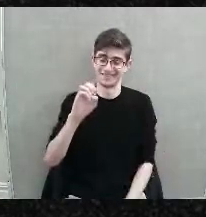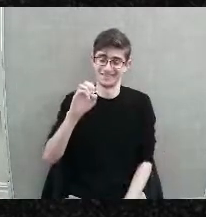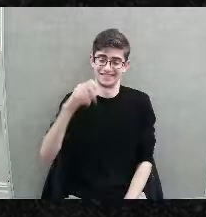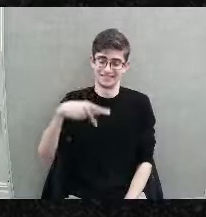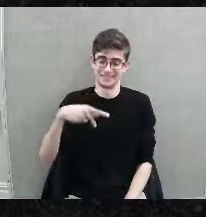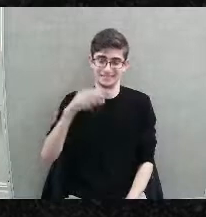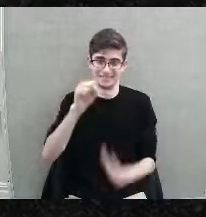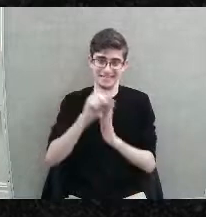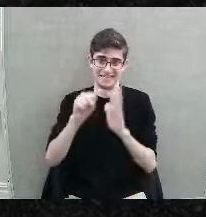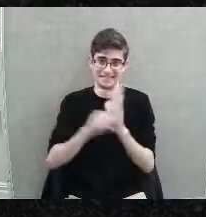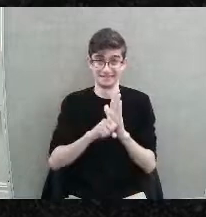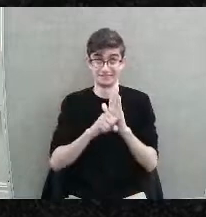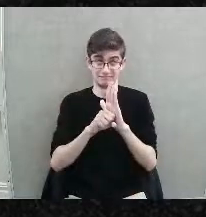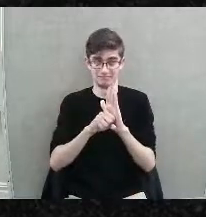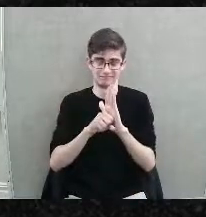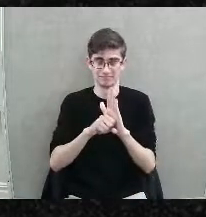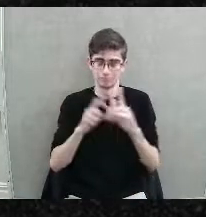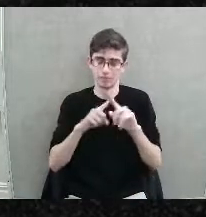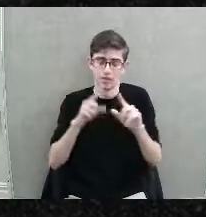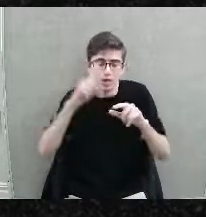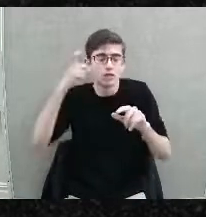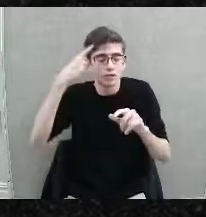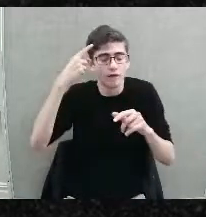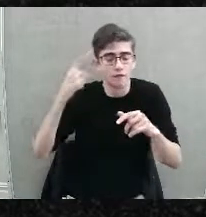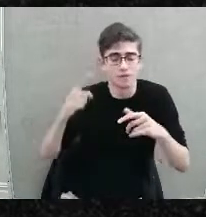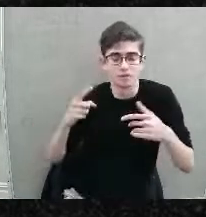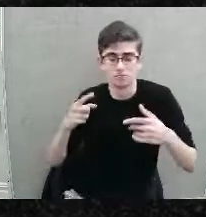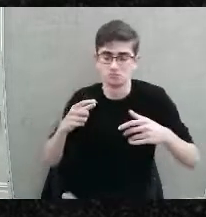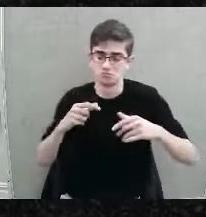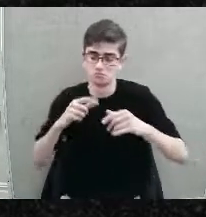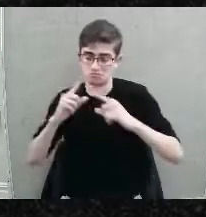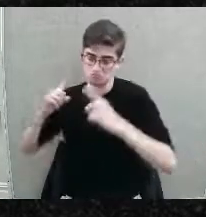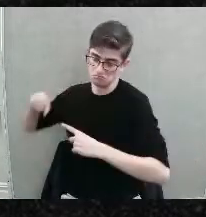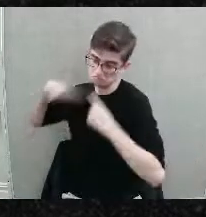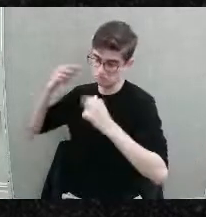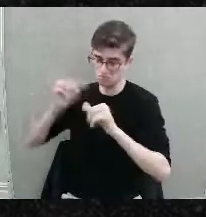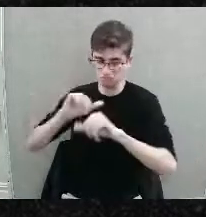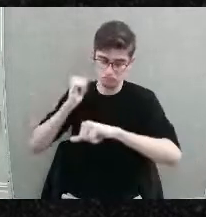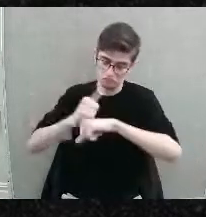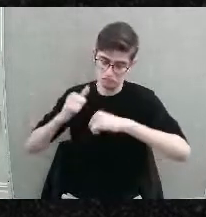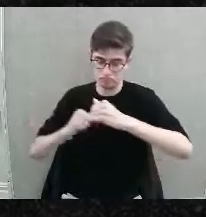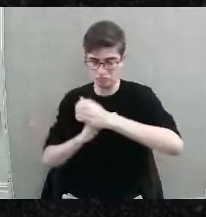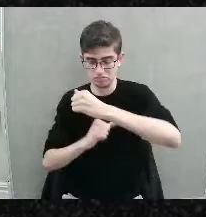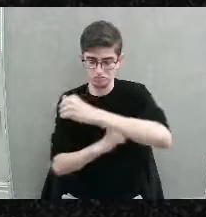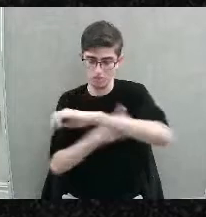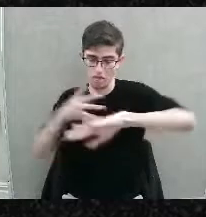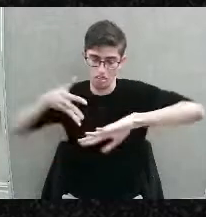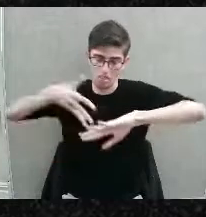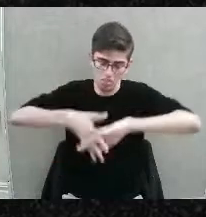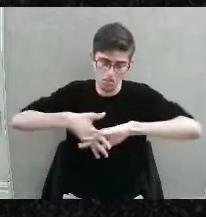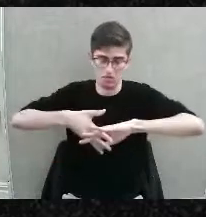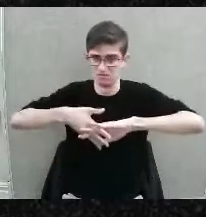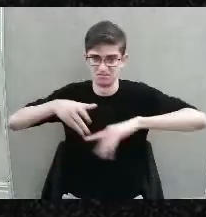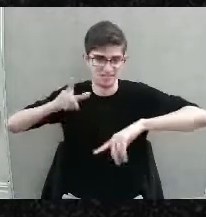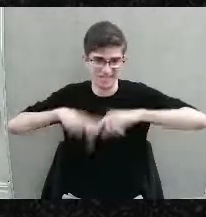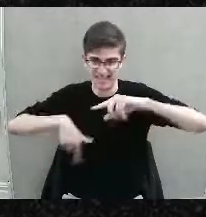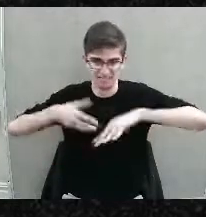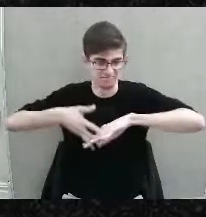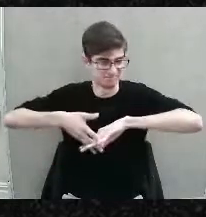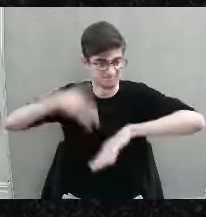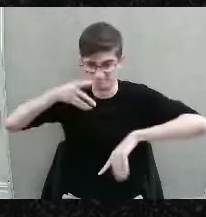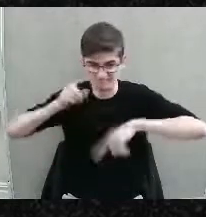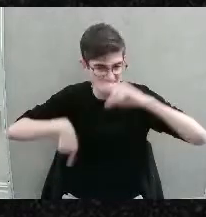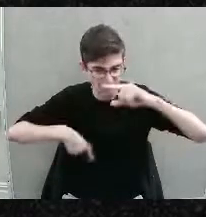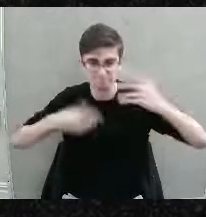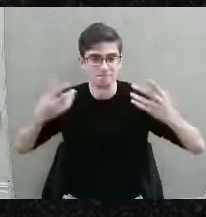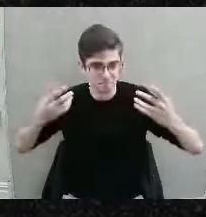governing bureaucracies have continued and chugged along. And so even as